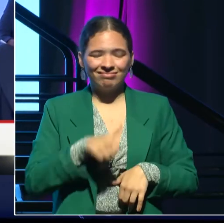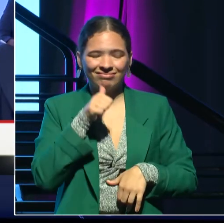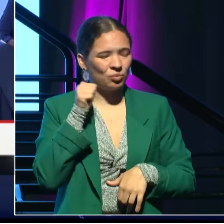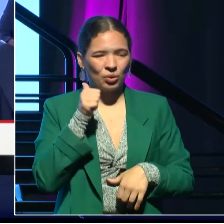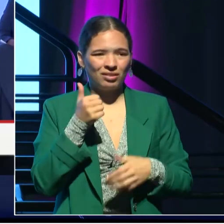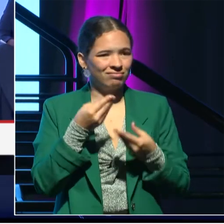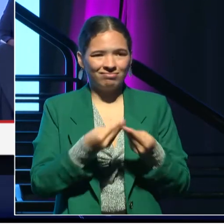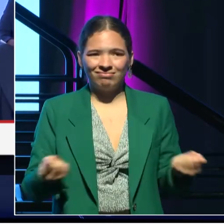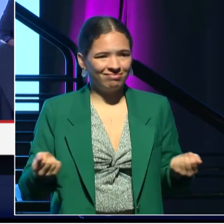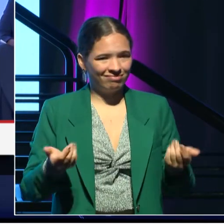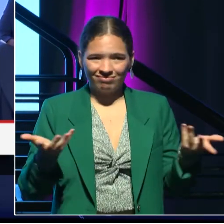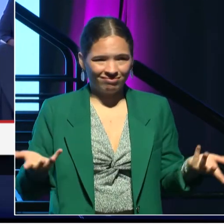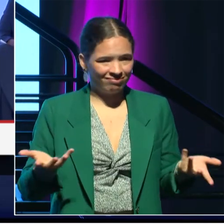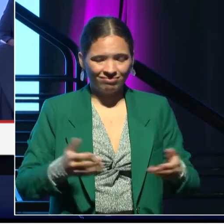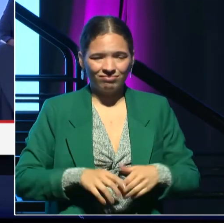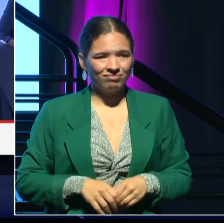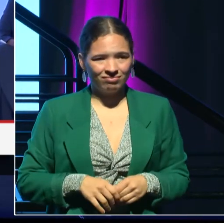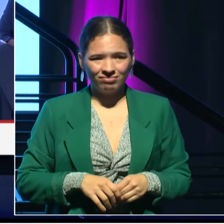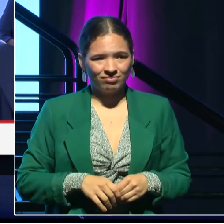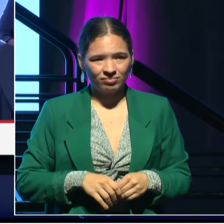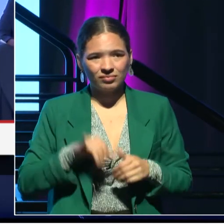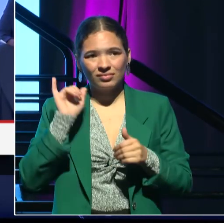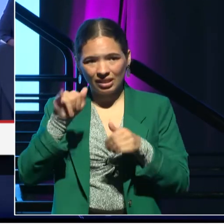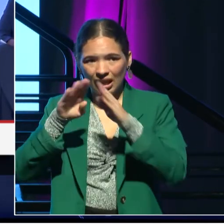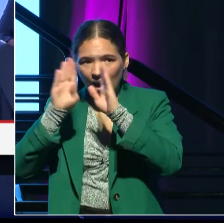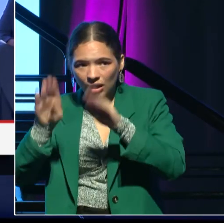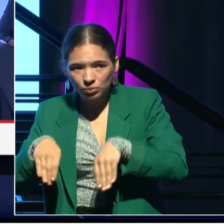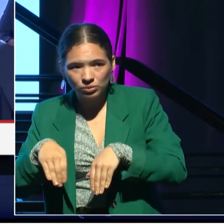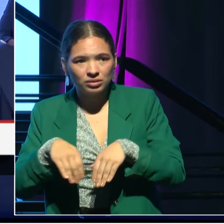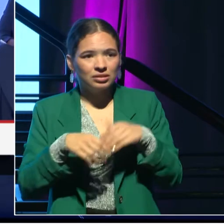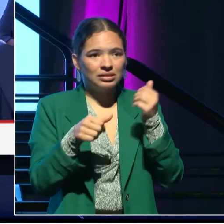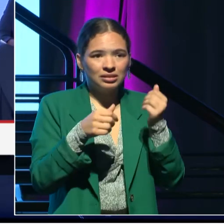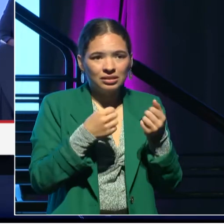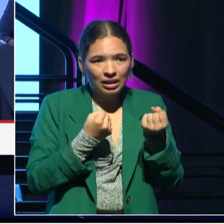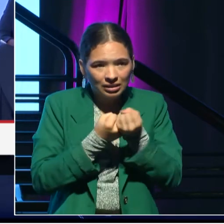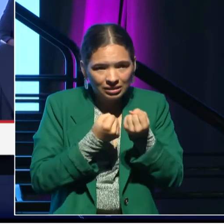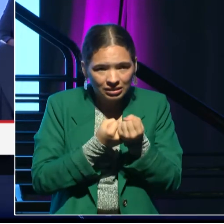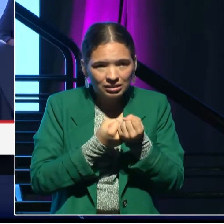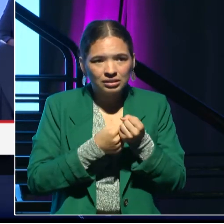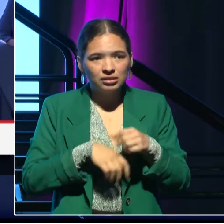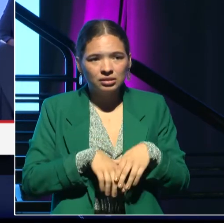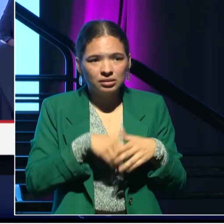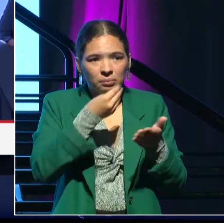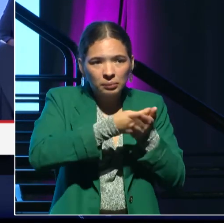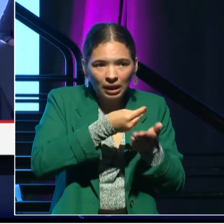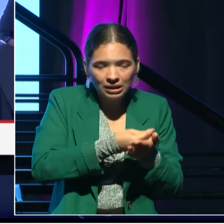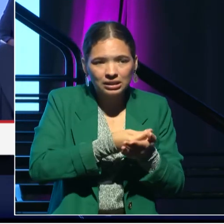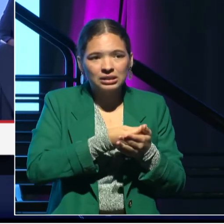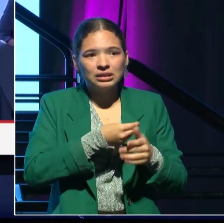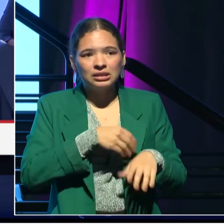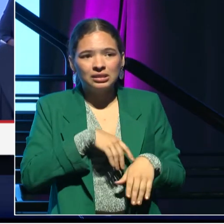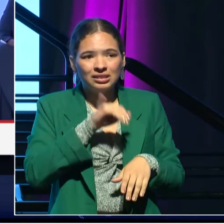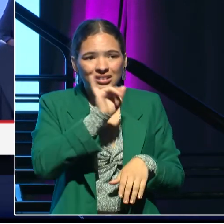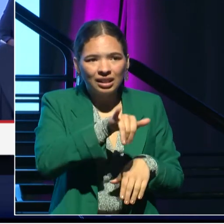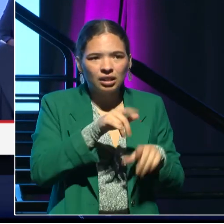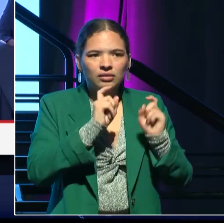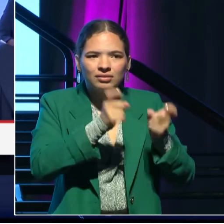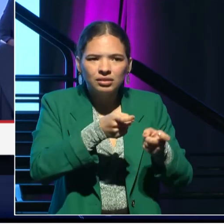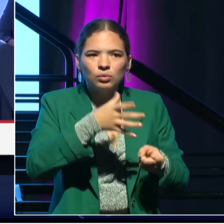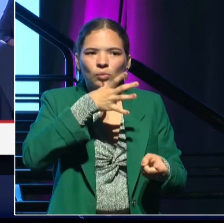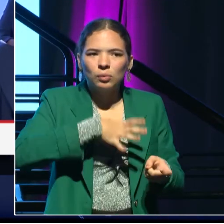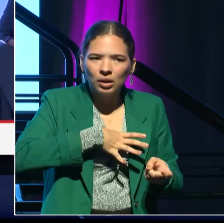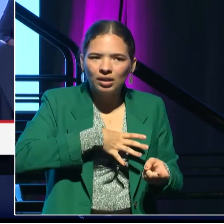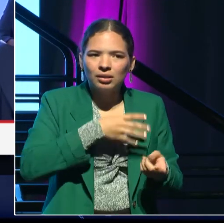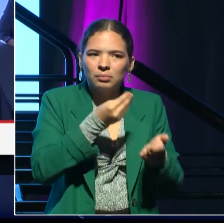housing, tying it back to assistance. Give women the money to do what they need to do. That's it. And so if we create these